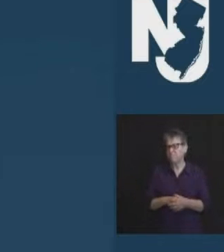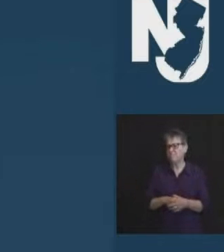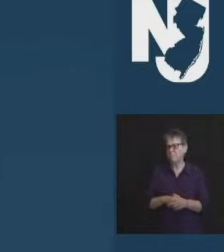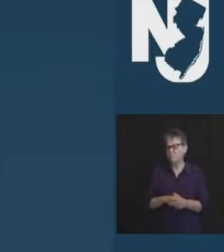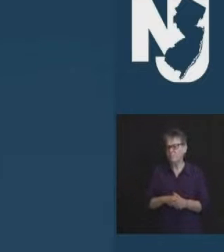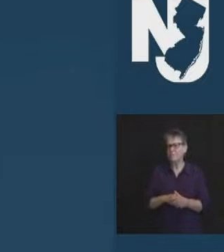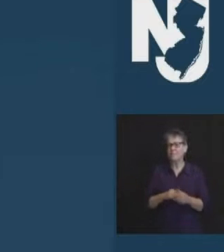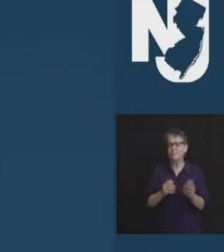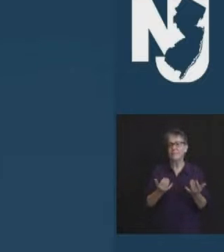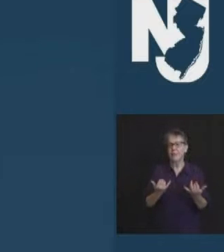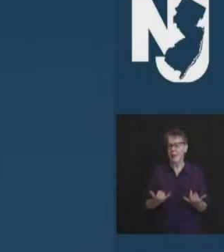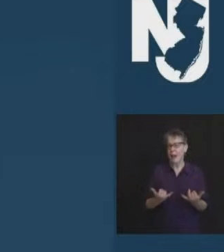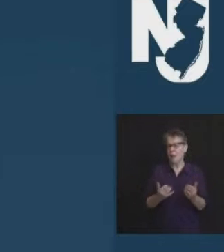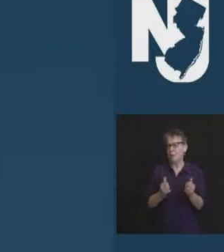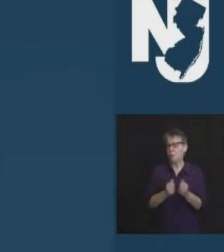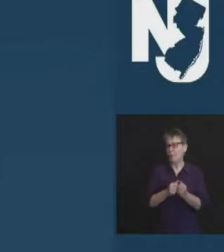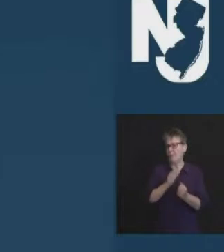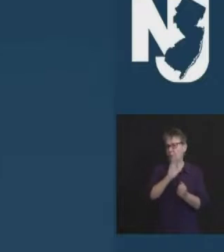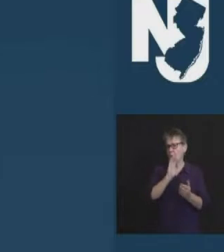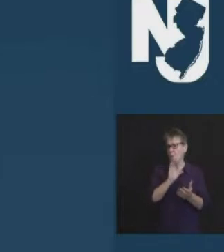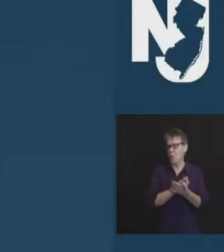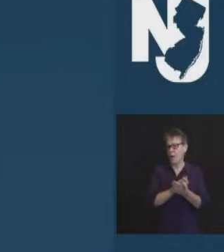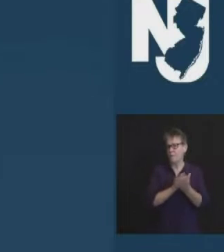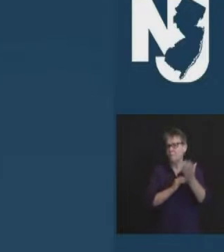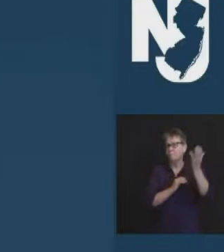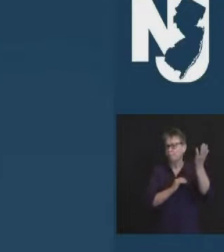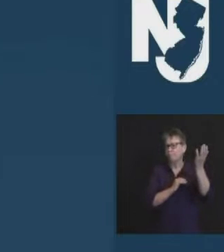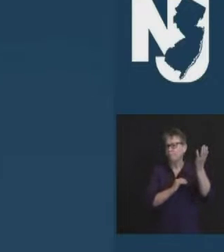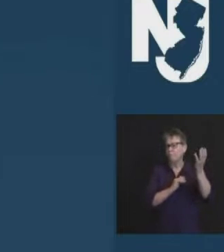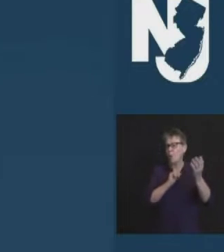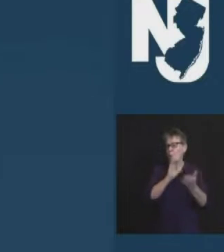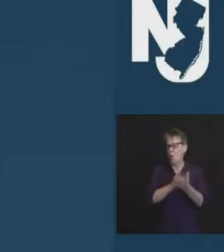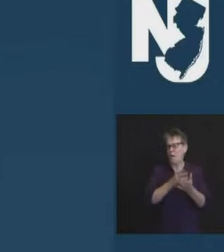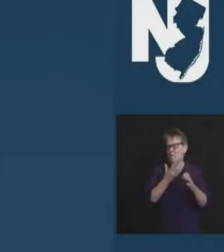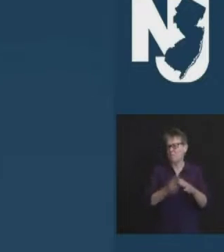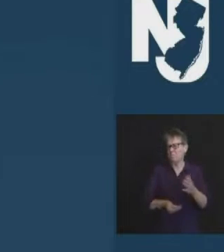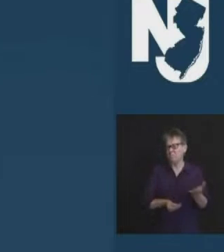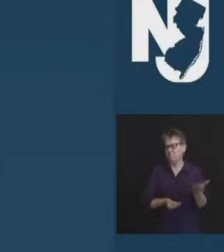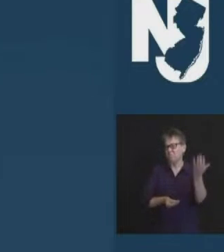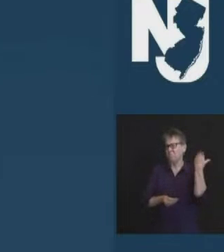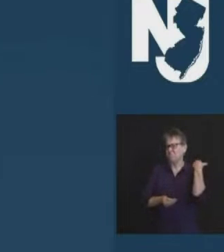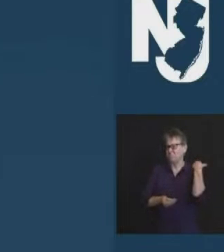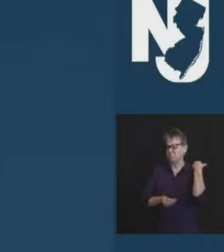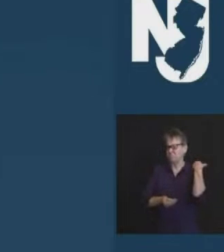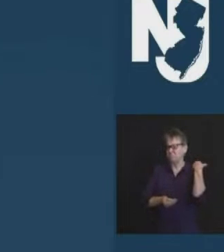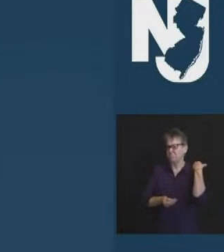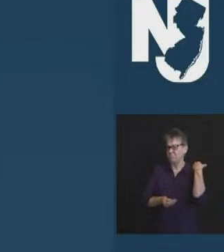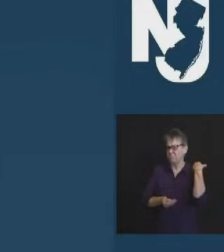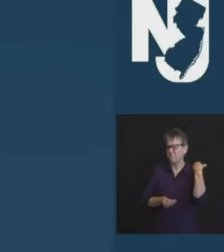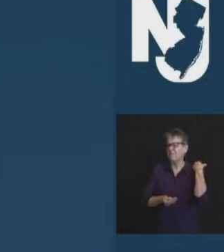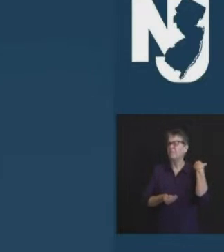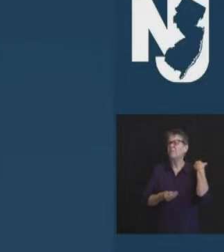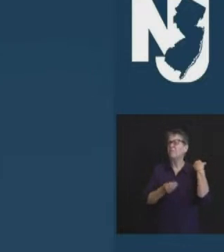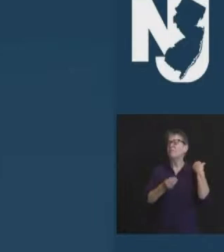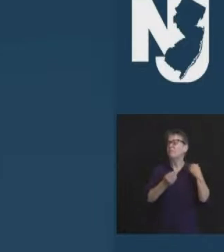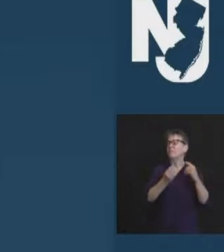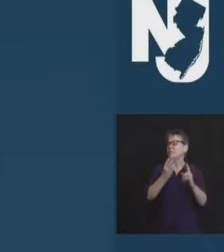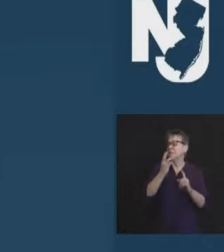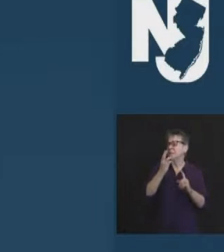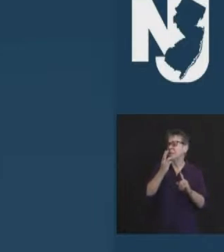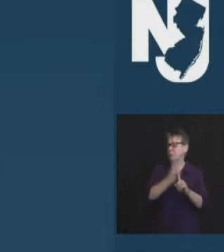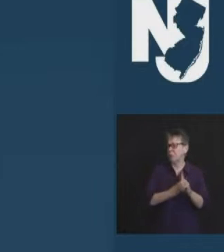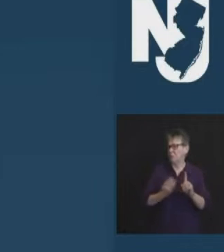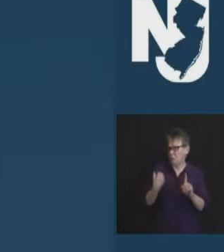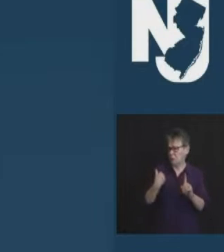late wife, Mei Yuen, who passed away just 6 months ago. We thank Keith for being a part of our